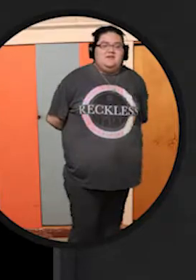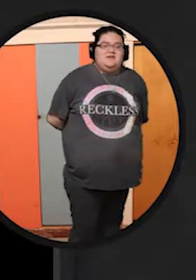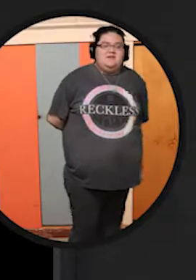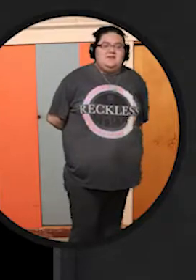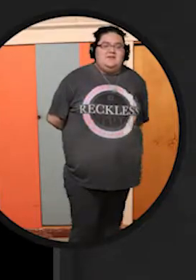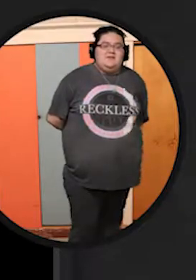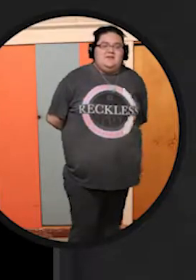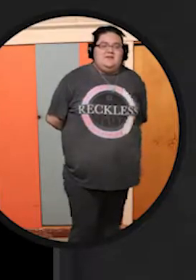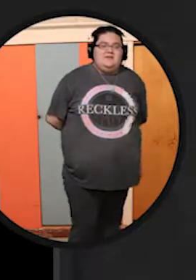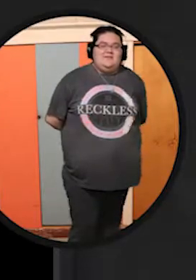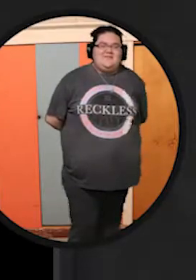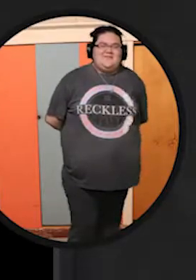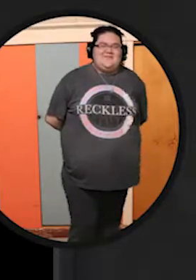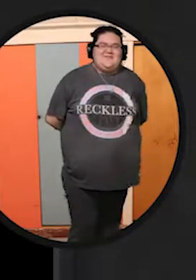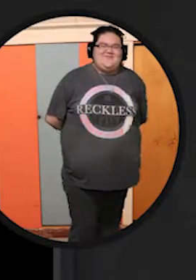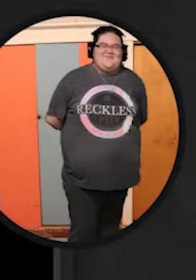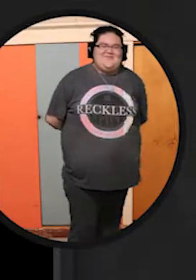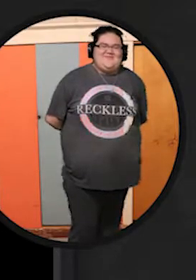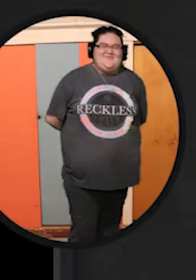Oh, yeah.